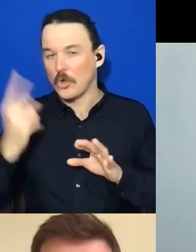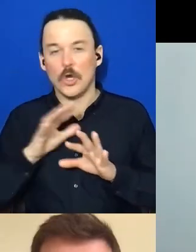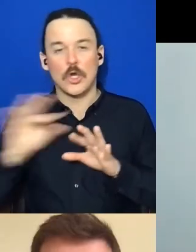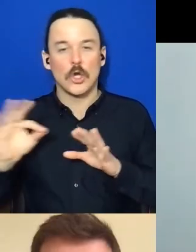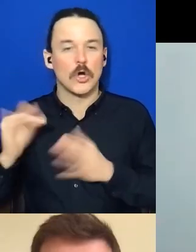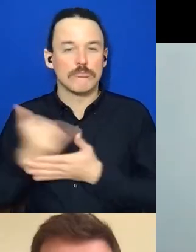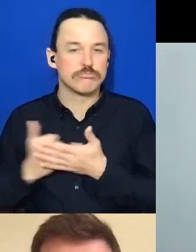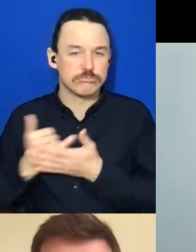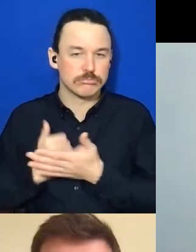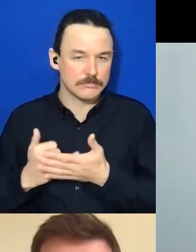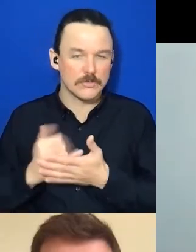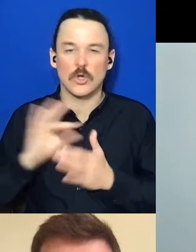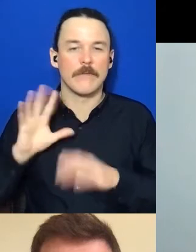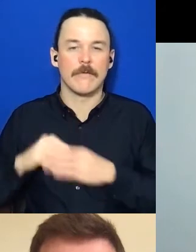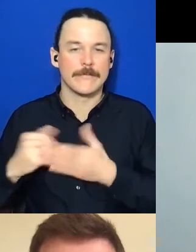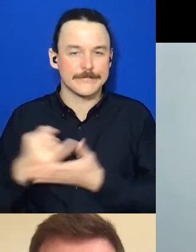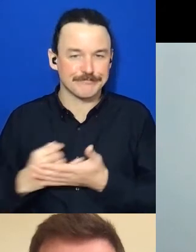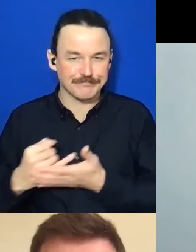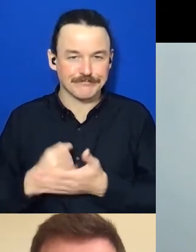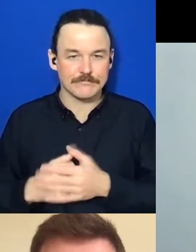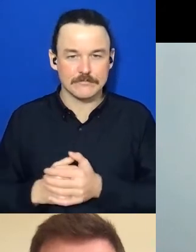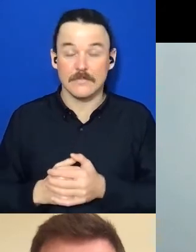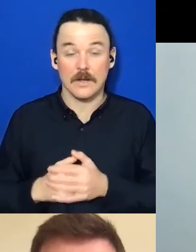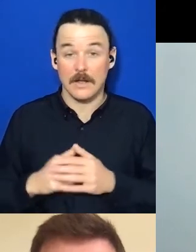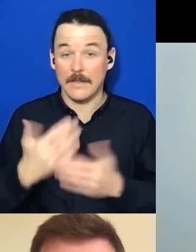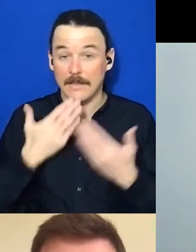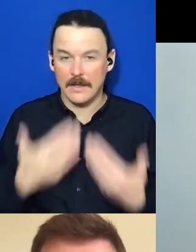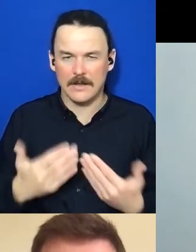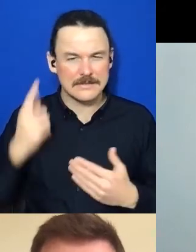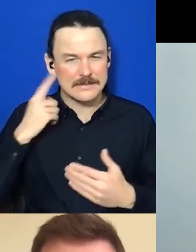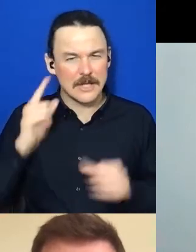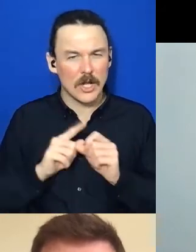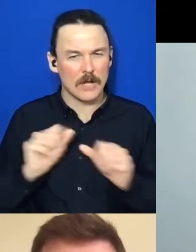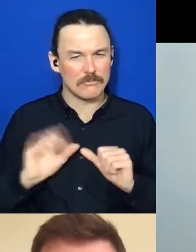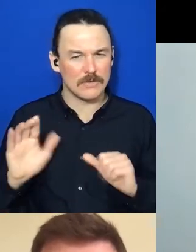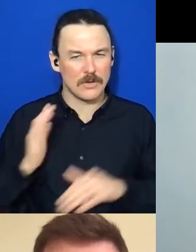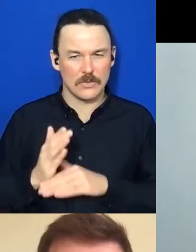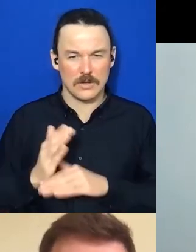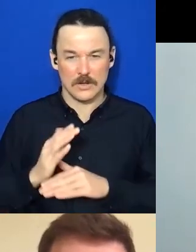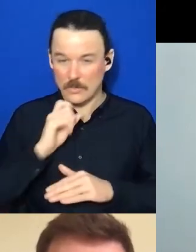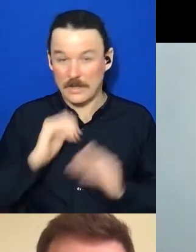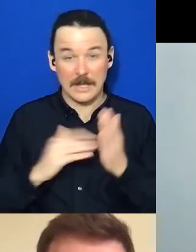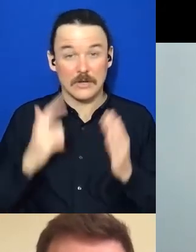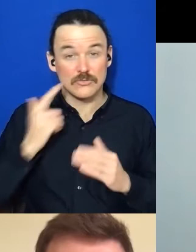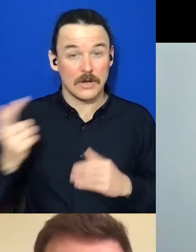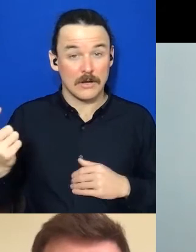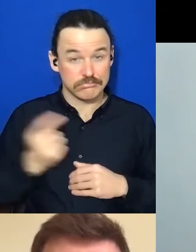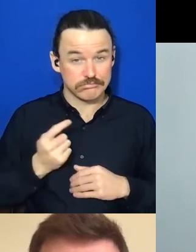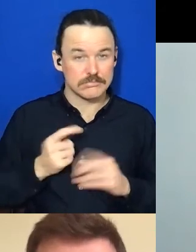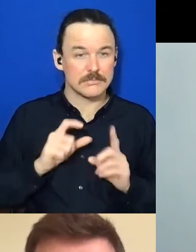that you're doing there. Now, I'm going to try and bring in the Deputy Commissioner and the chat that I had